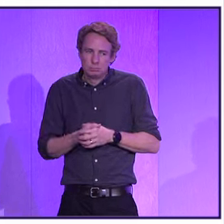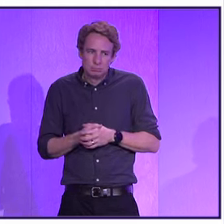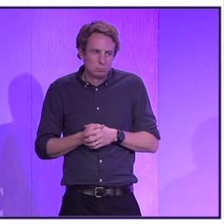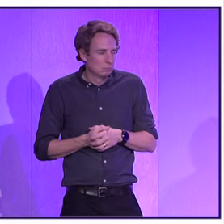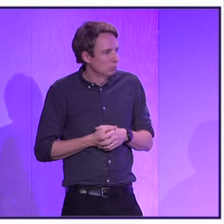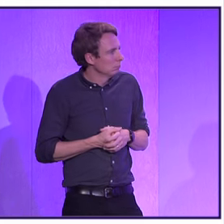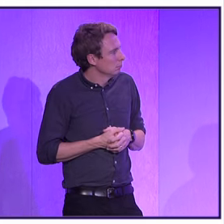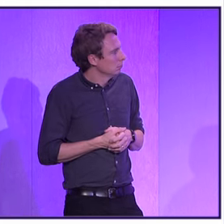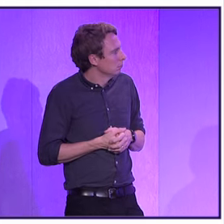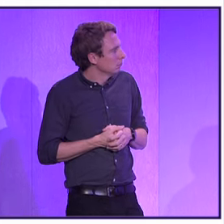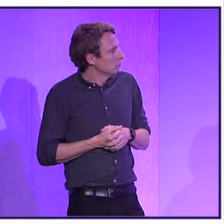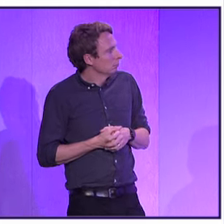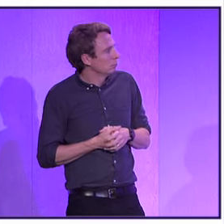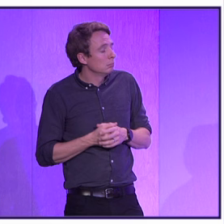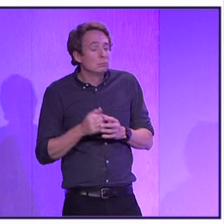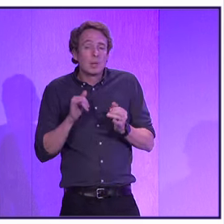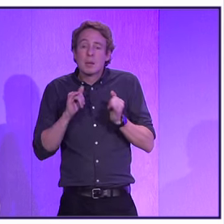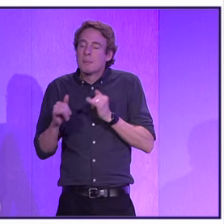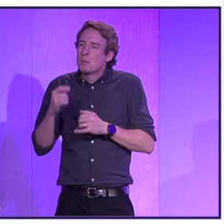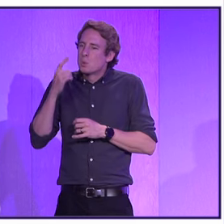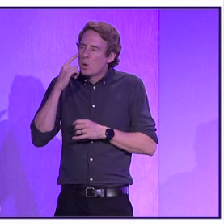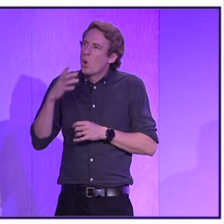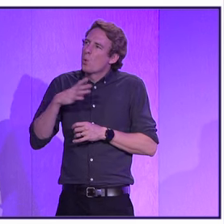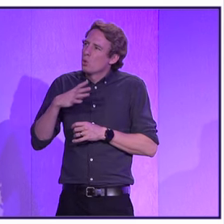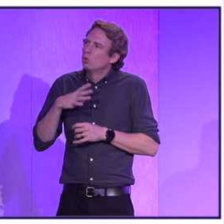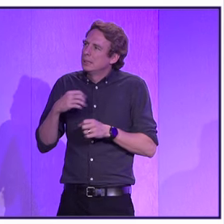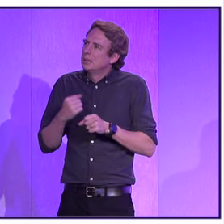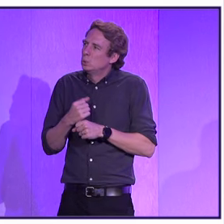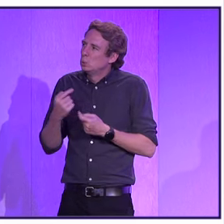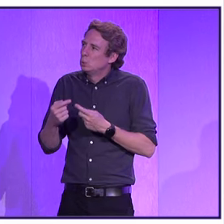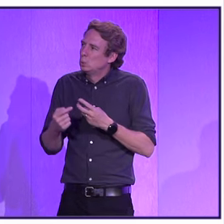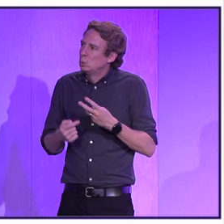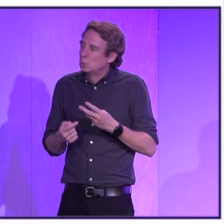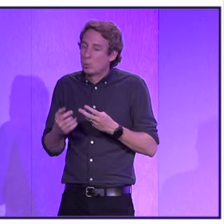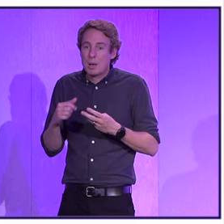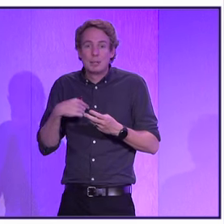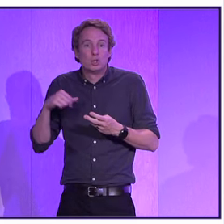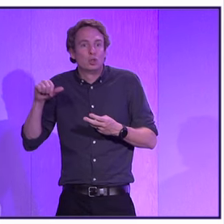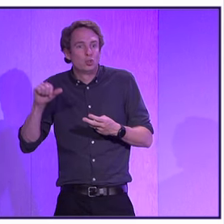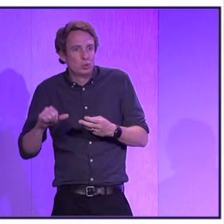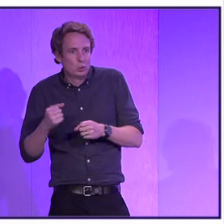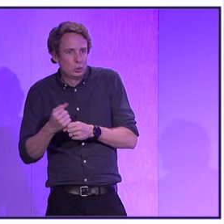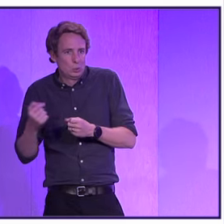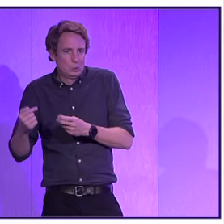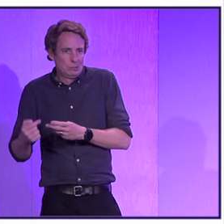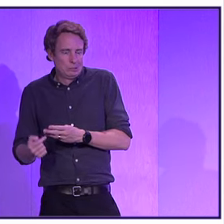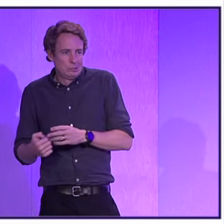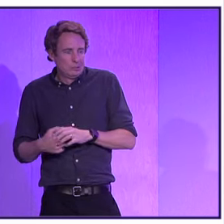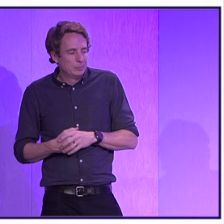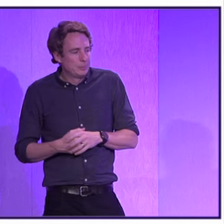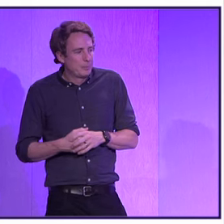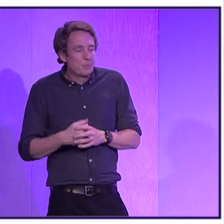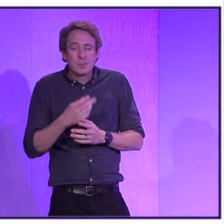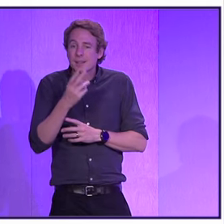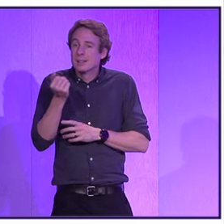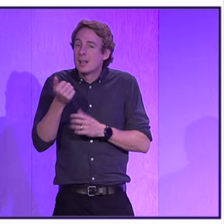So these might be things that you already do, or they might be things that you feel you should be doing. And as I said,